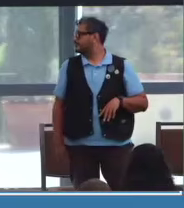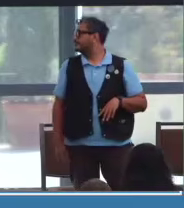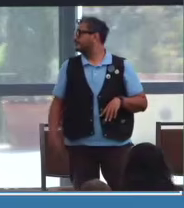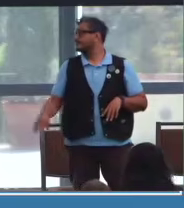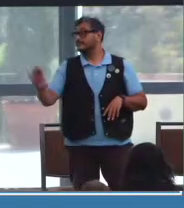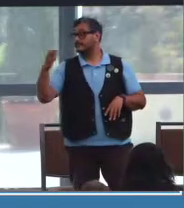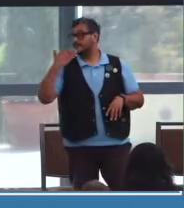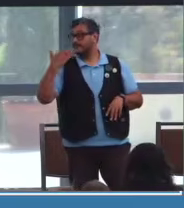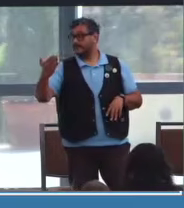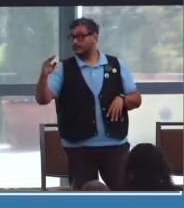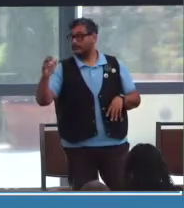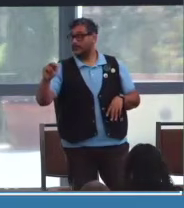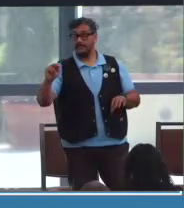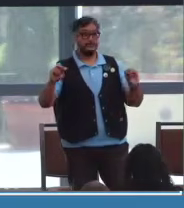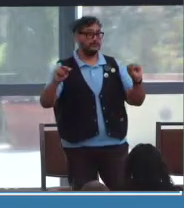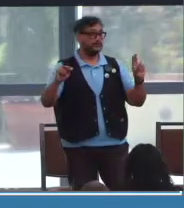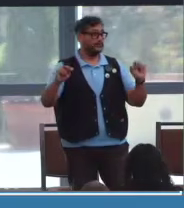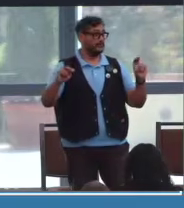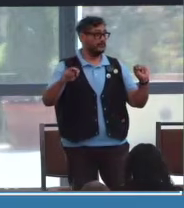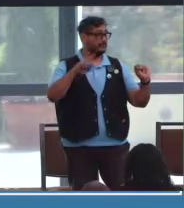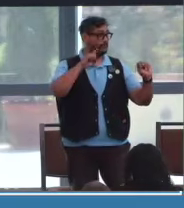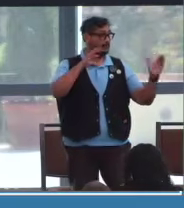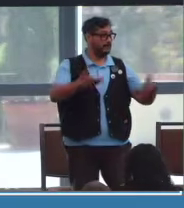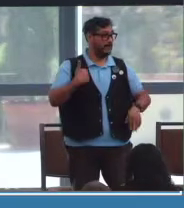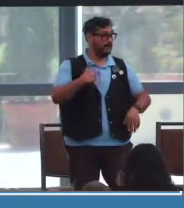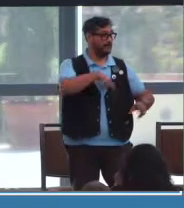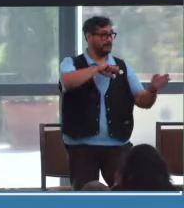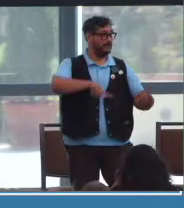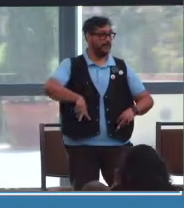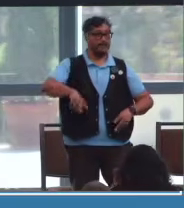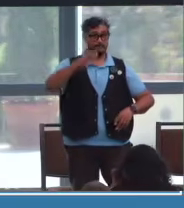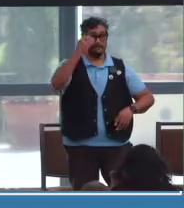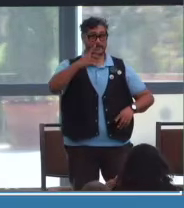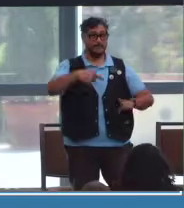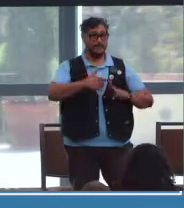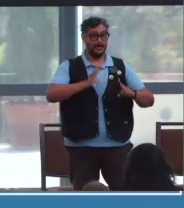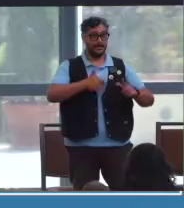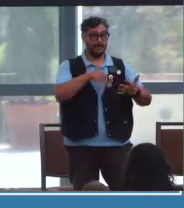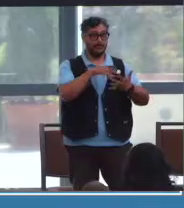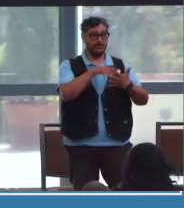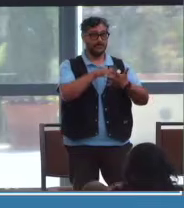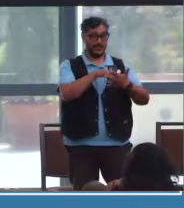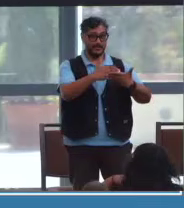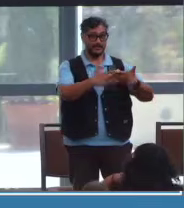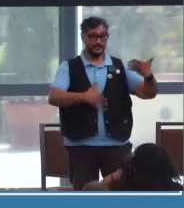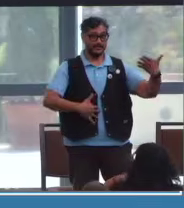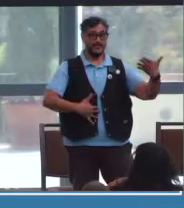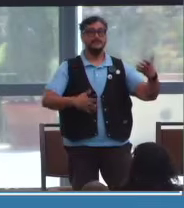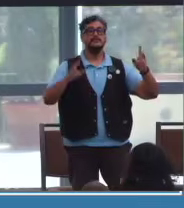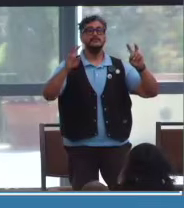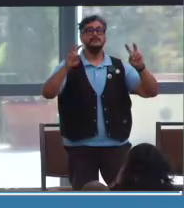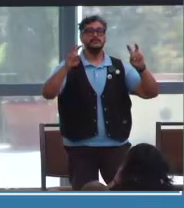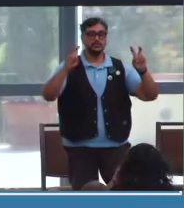Thank you, Megan and Susan, for inviting us to come back and give you an update on our studies. The topic is